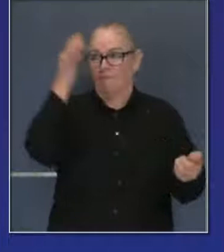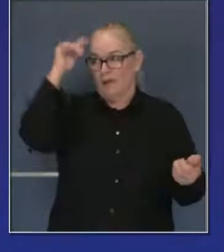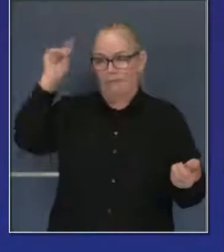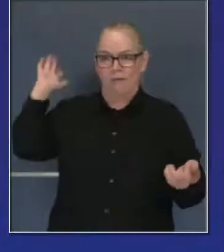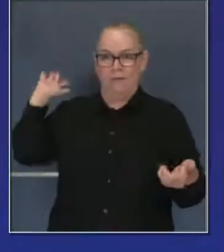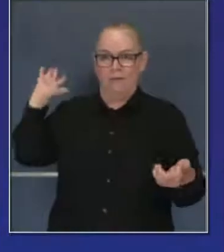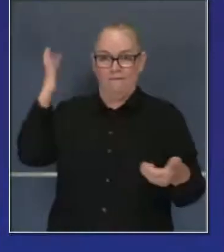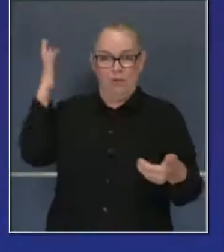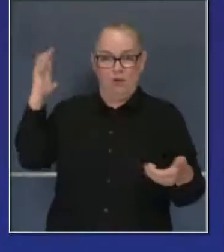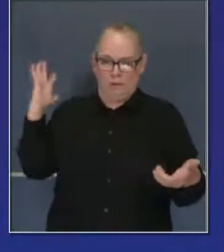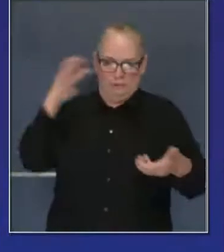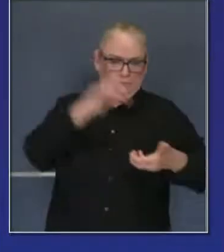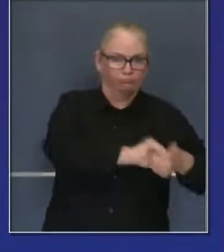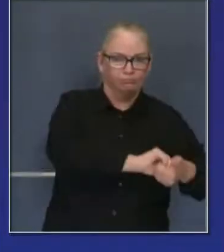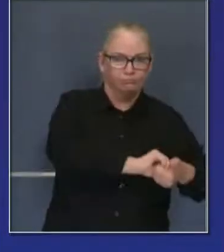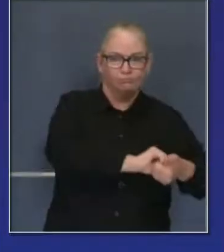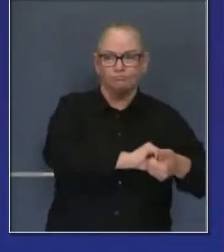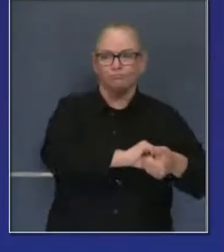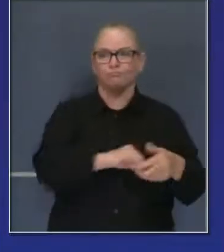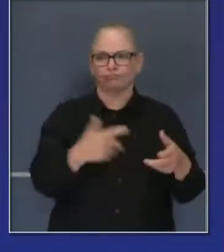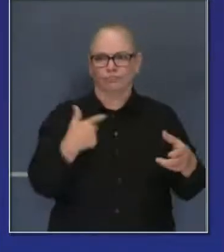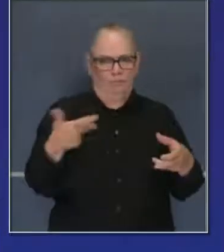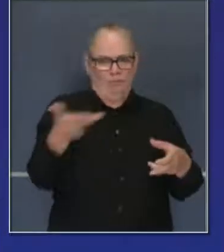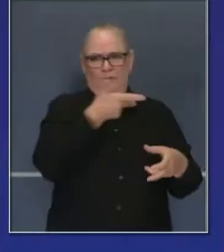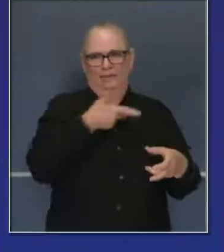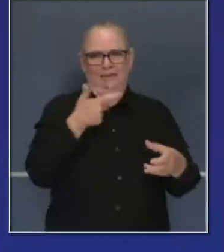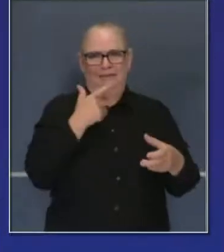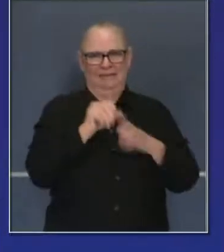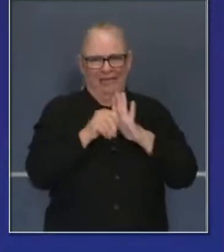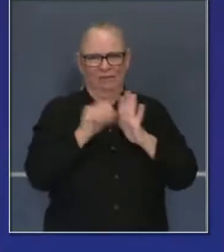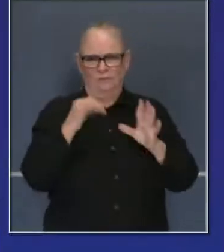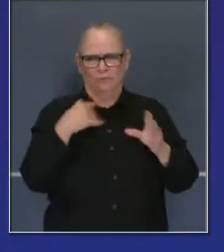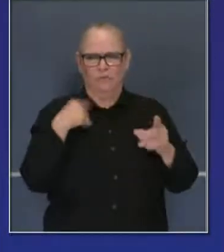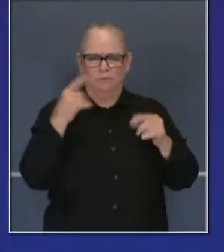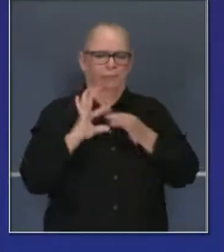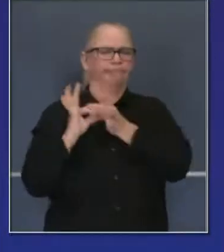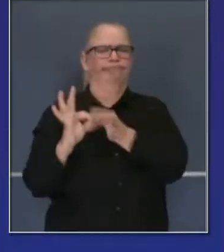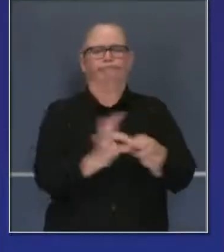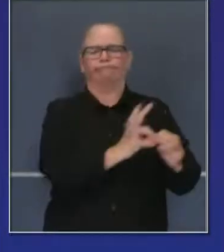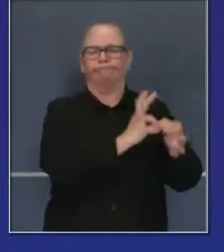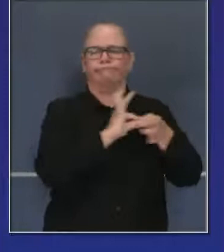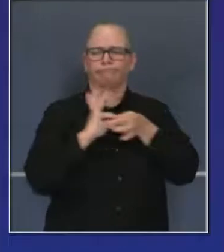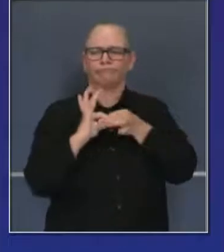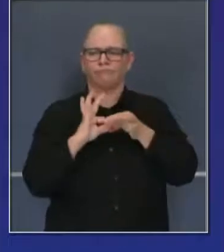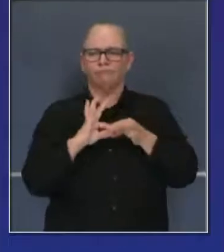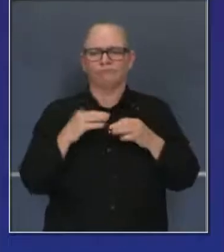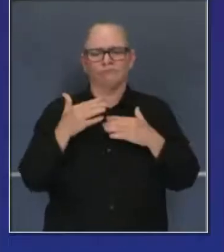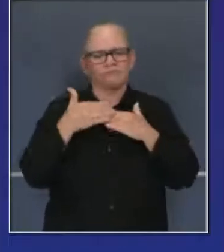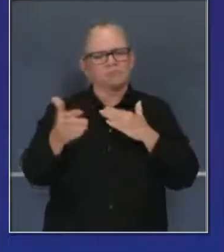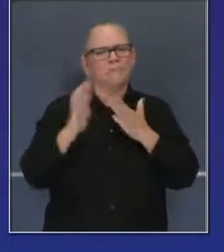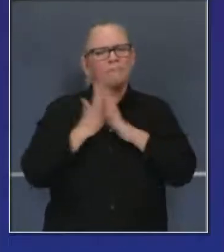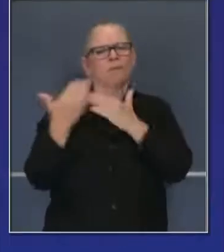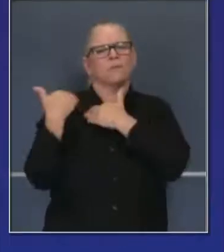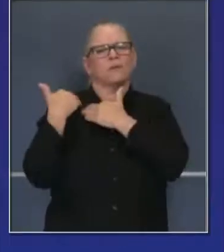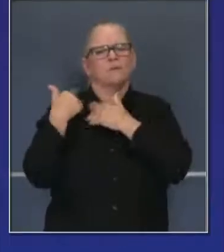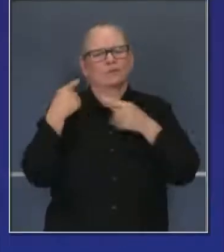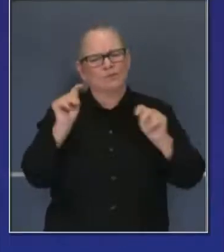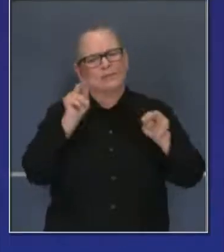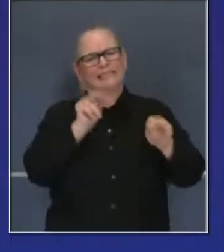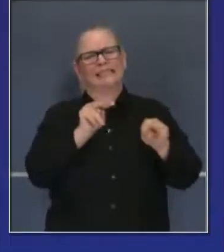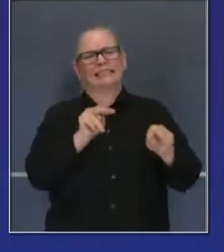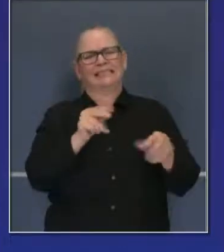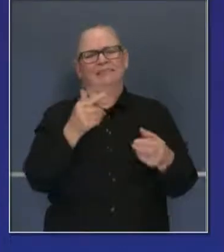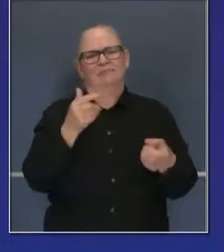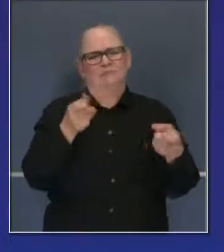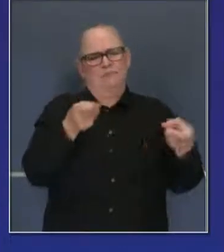advancing a collaborative new stewardship framework, which will be very promising moving forward, but is also critical in terms